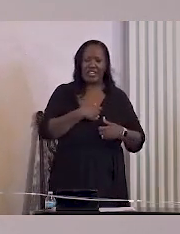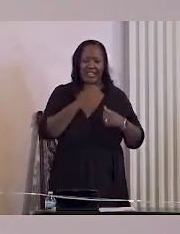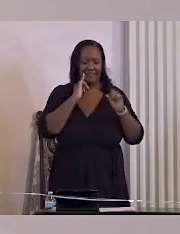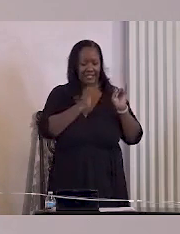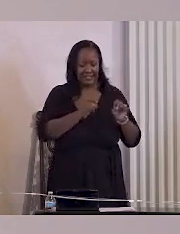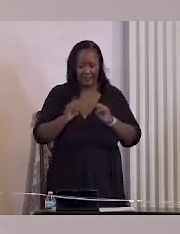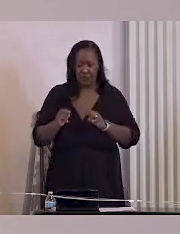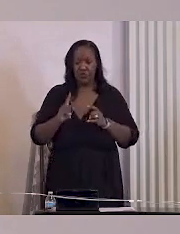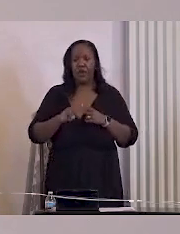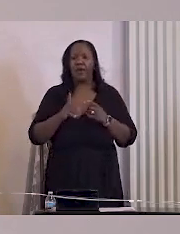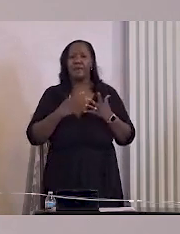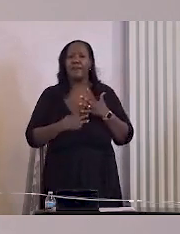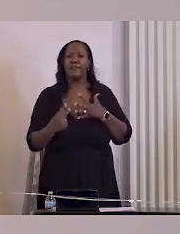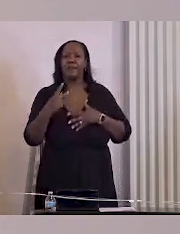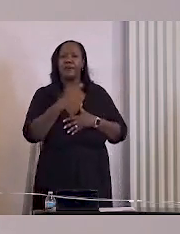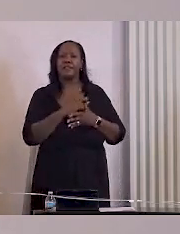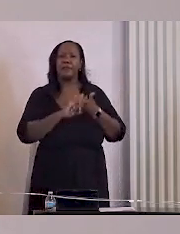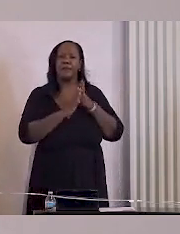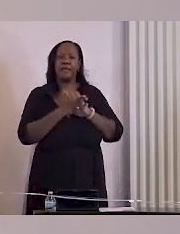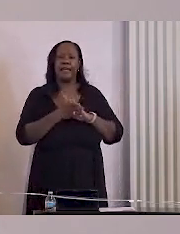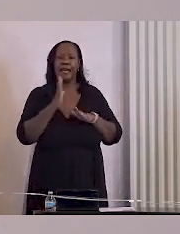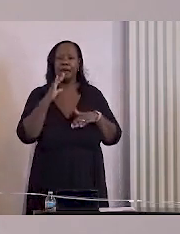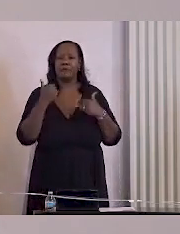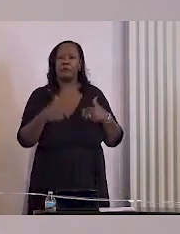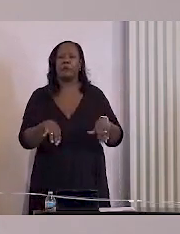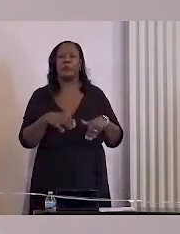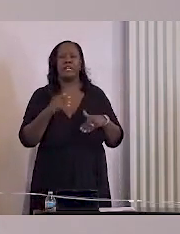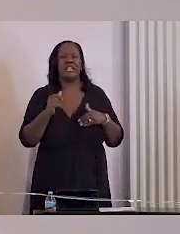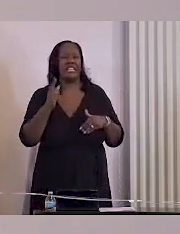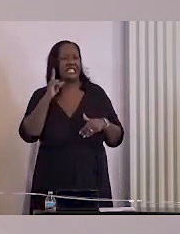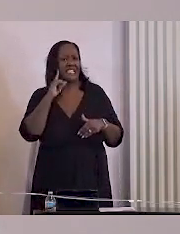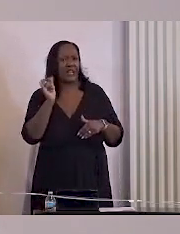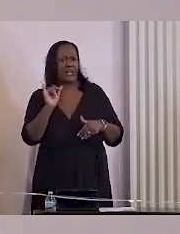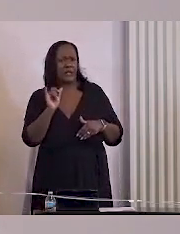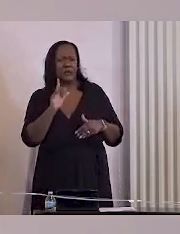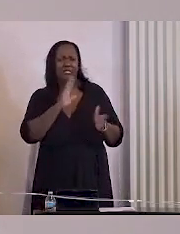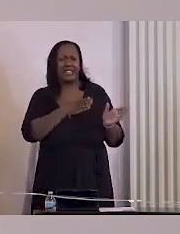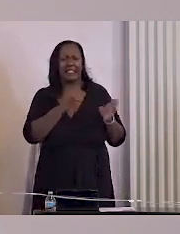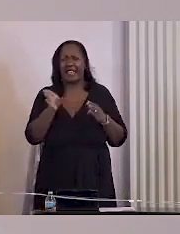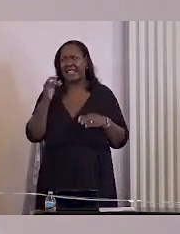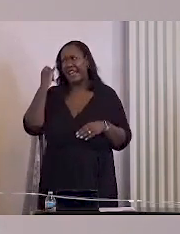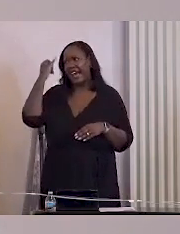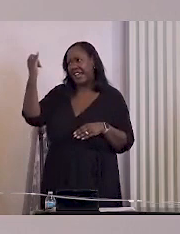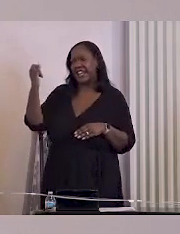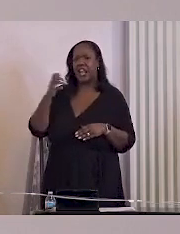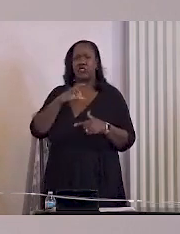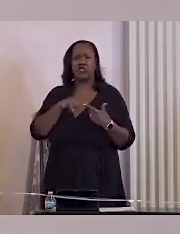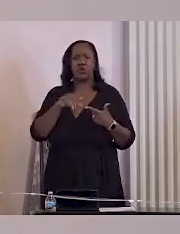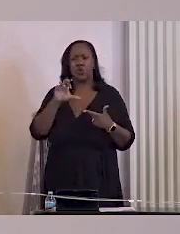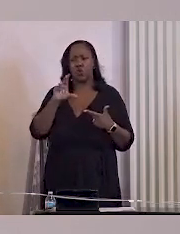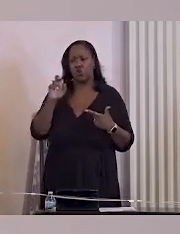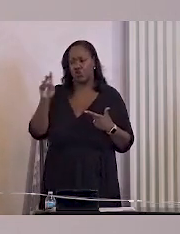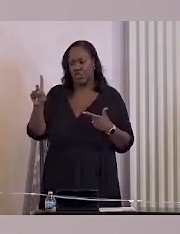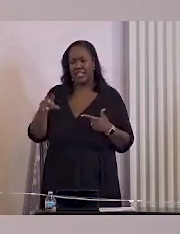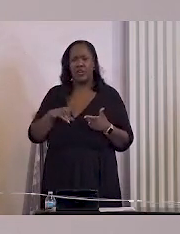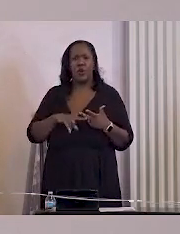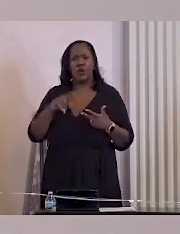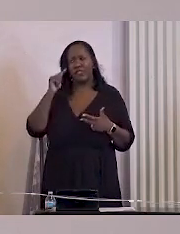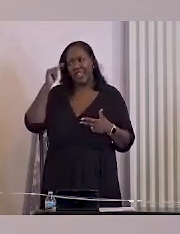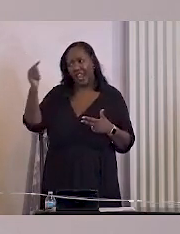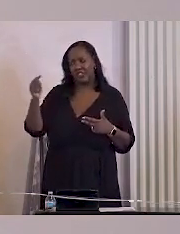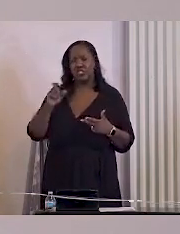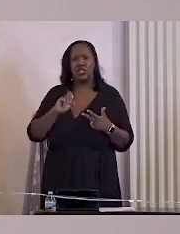individuality, the principles become dangerously close to sounding like an ideology or creed turned theology